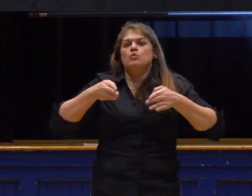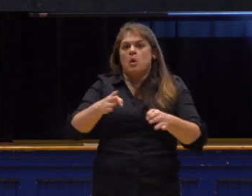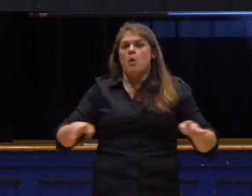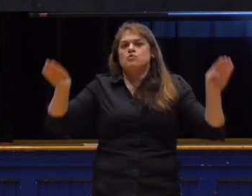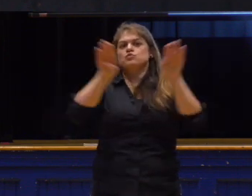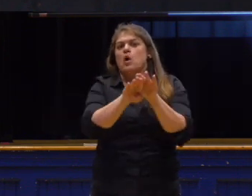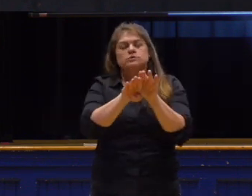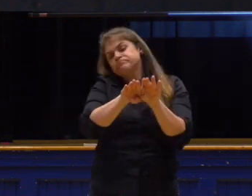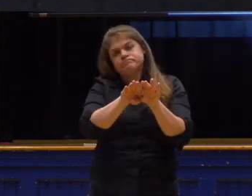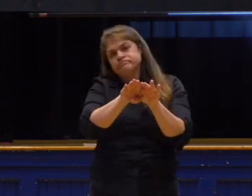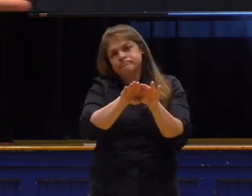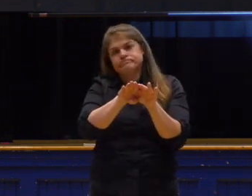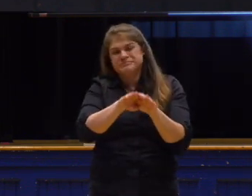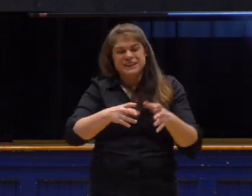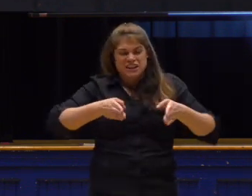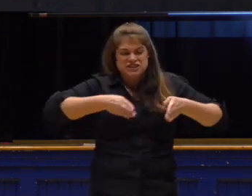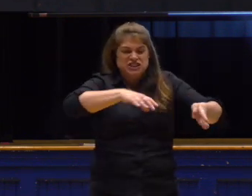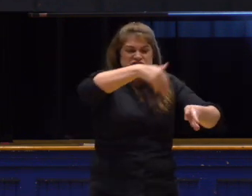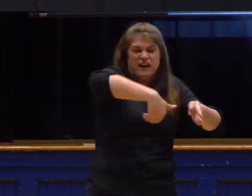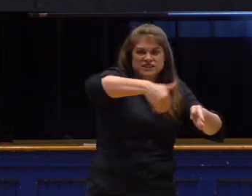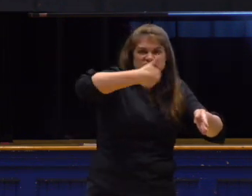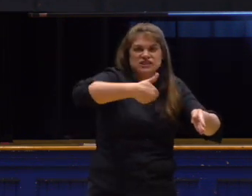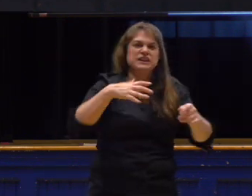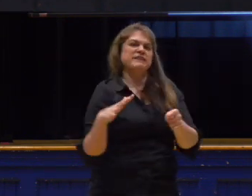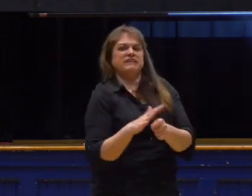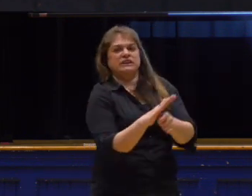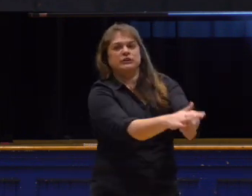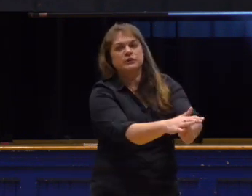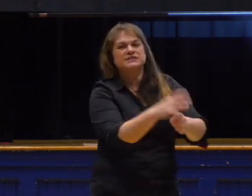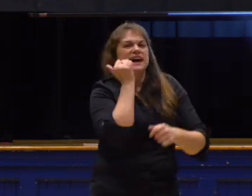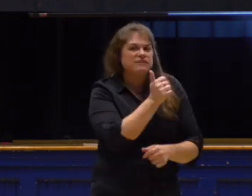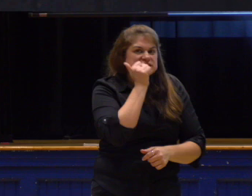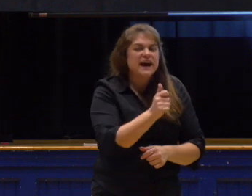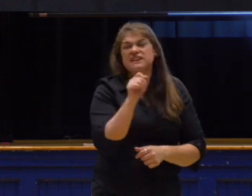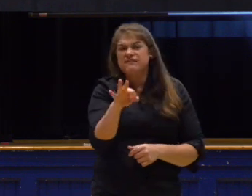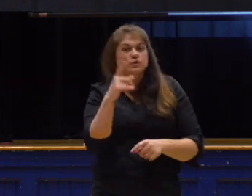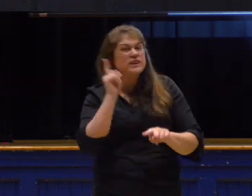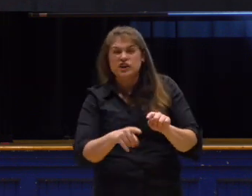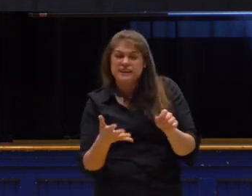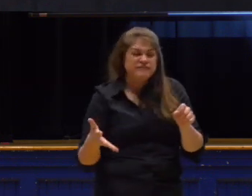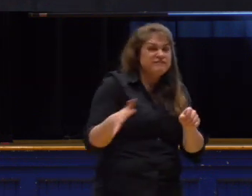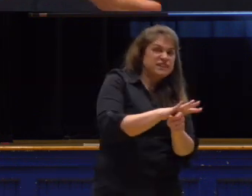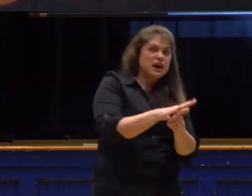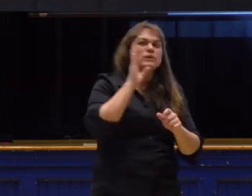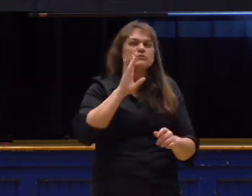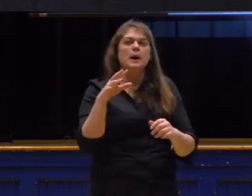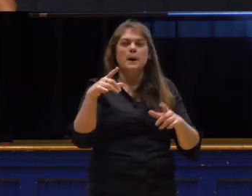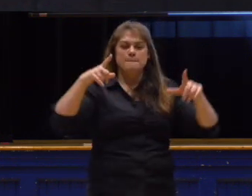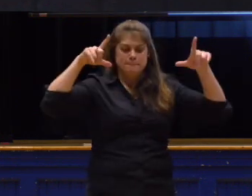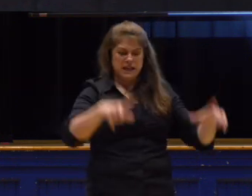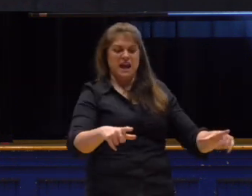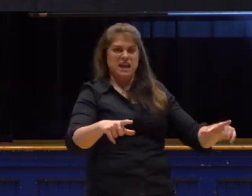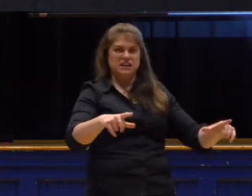of. And the trenches, you know, they'll be backfilled daily. If they can't be backfilled, they'll be plated, bolted down, you know,